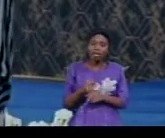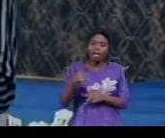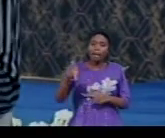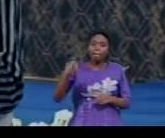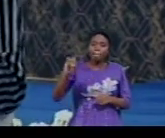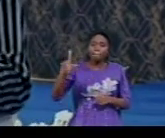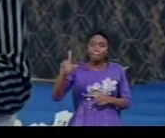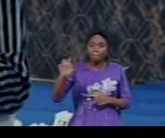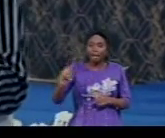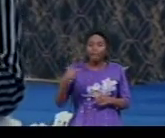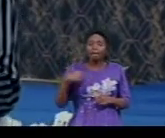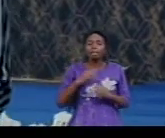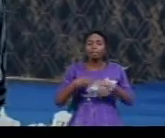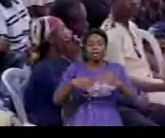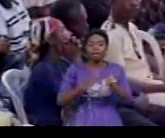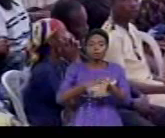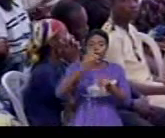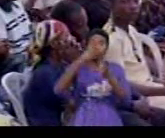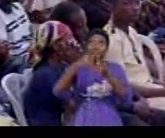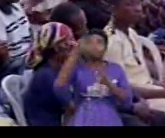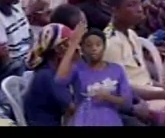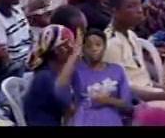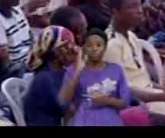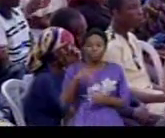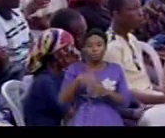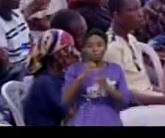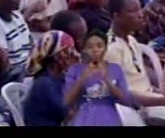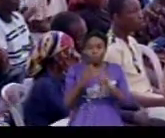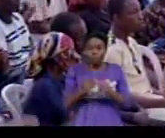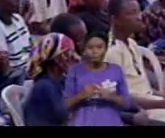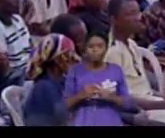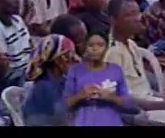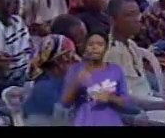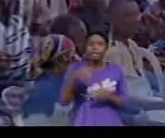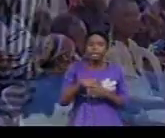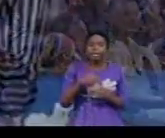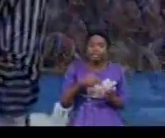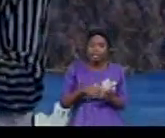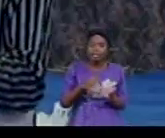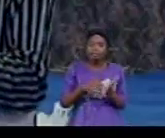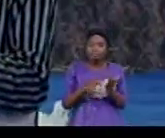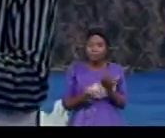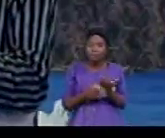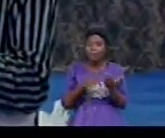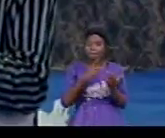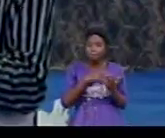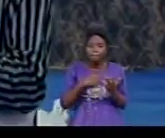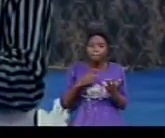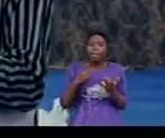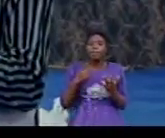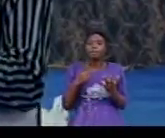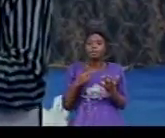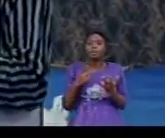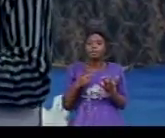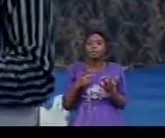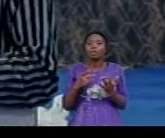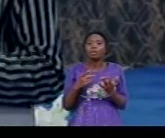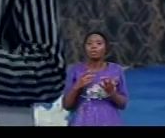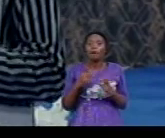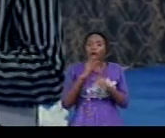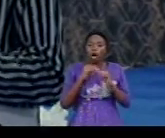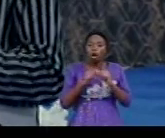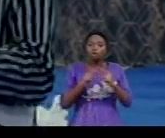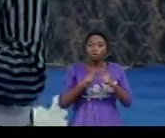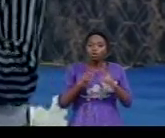name be glorified in Jesus' name. And may this global crusade with Pastor Kumuyi keep on giving us God's gift of Christ